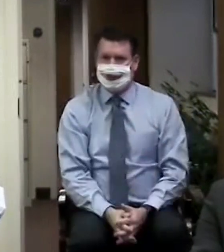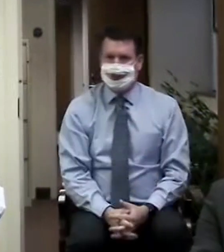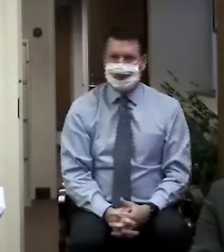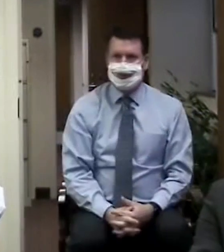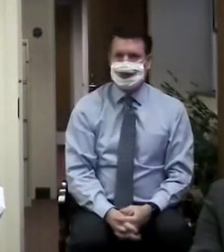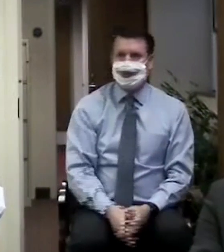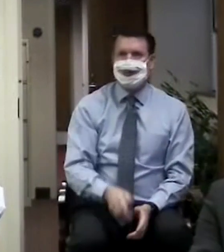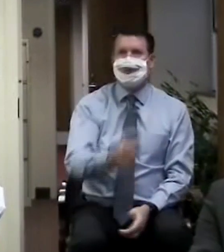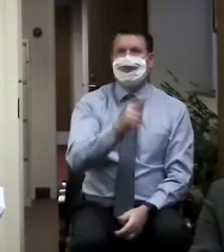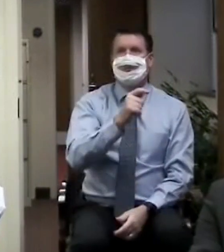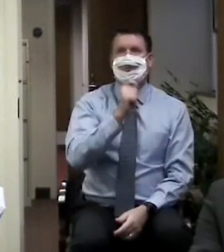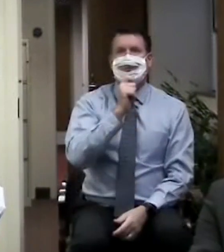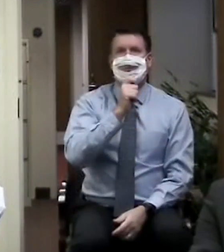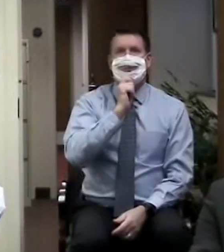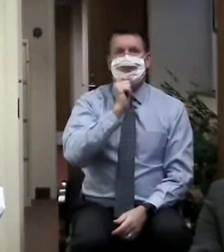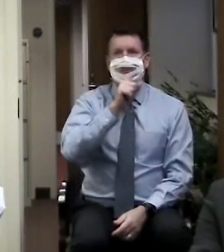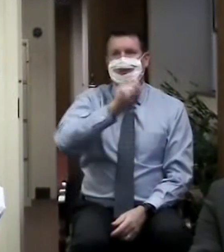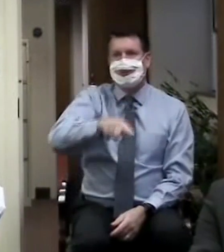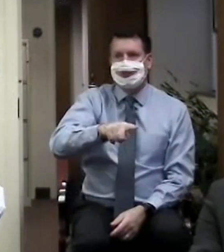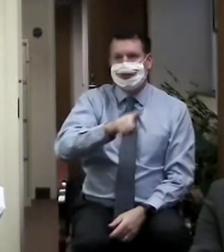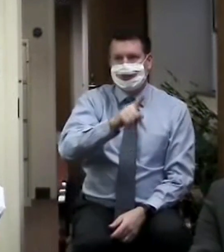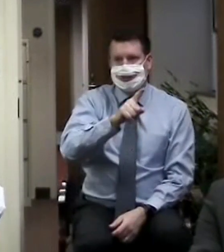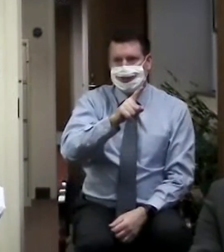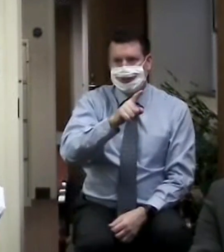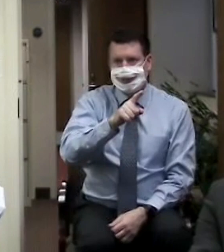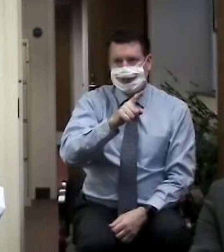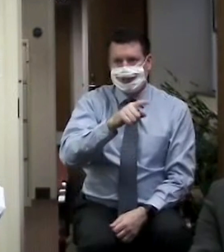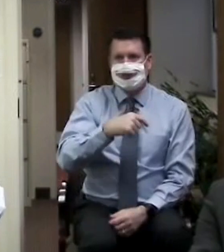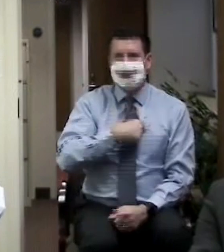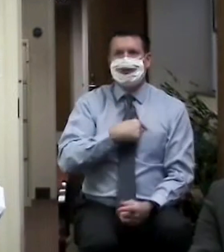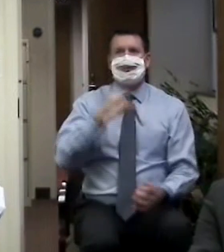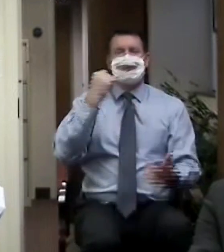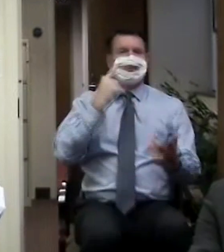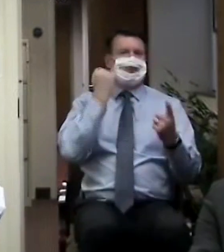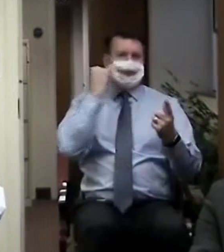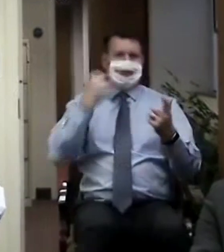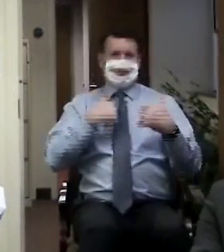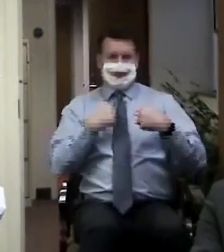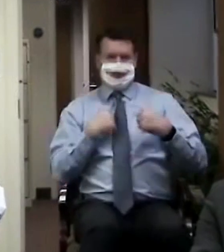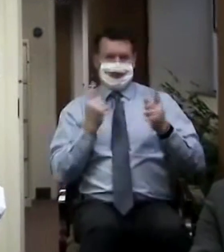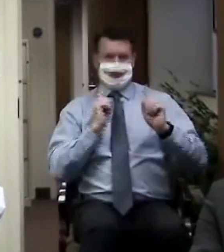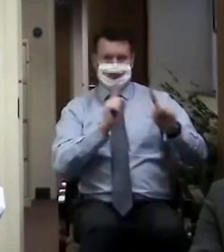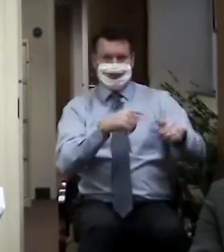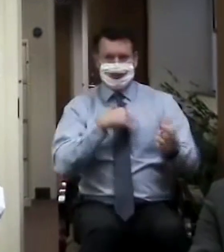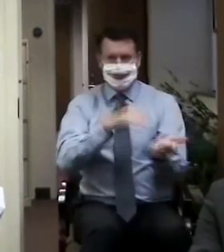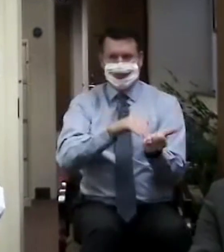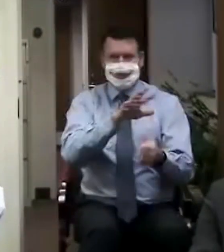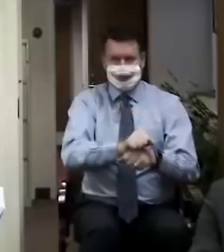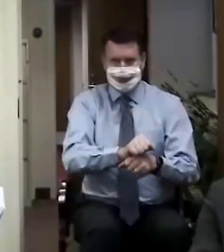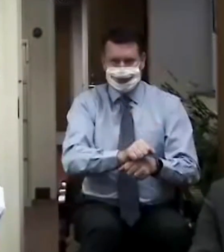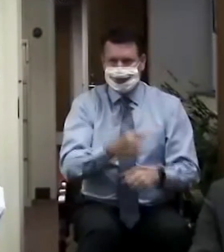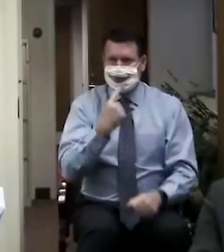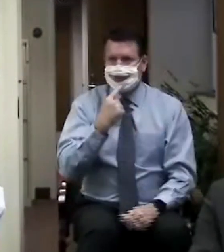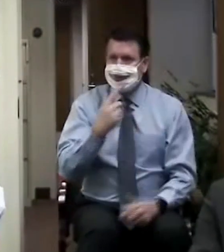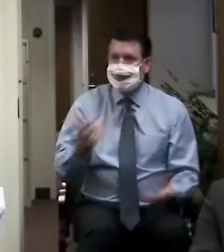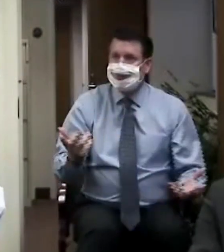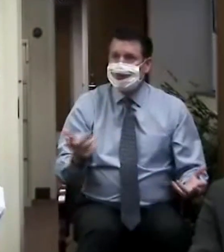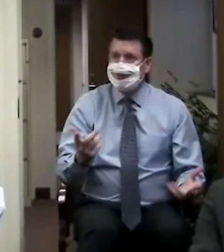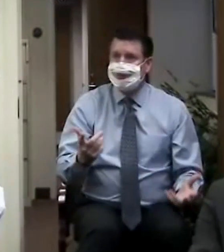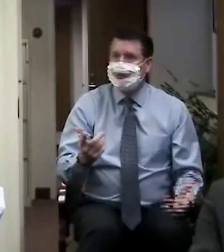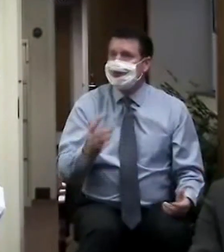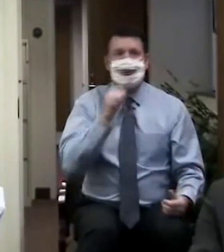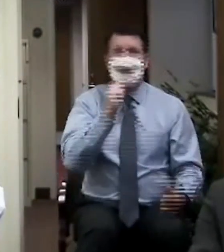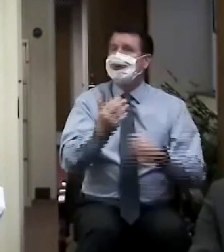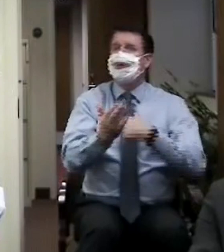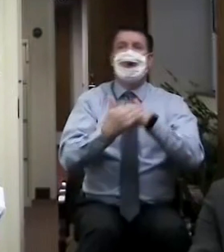of the COVID issues. Do you have an idea of how many doctors you had to call in from other specialties